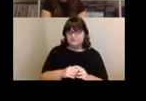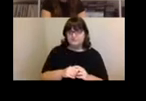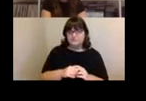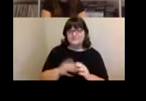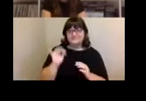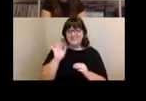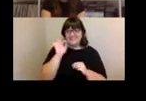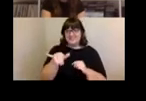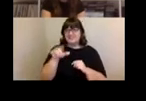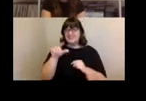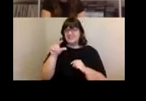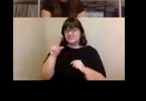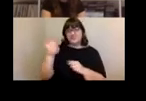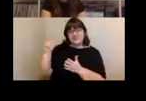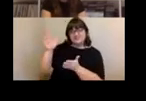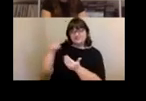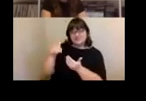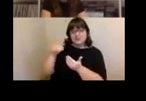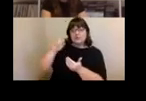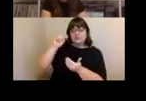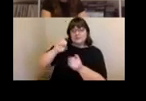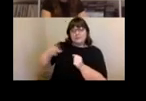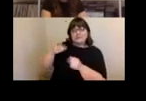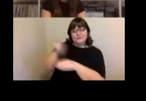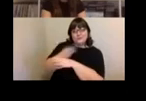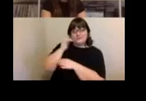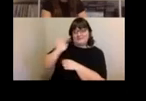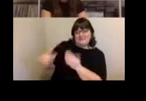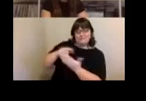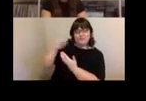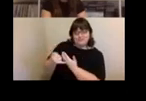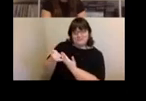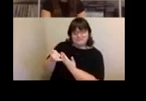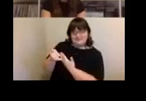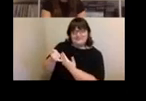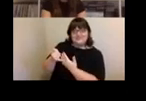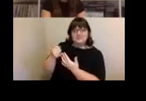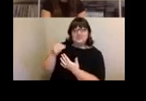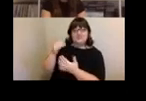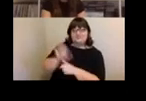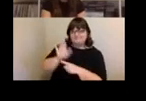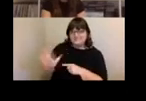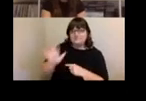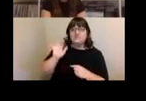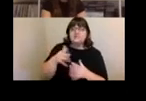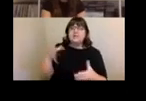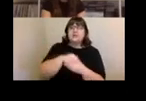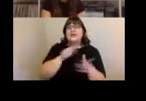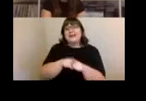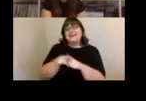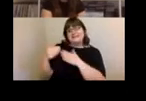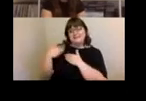only spend on the certain project that it's intended for. So it's included as a liability because we can't spend it on anything